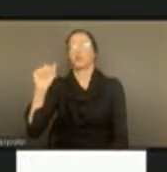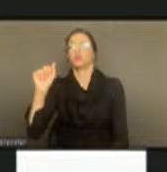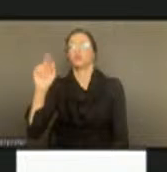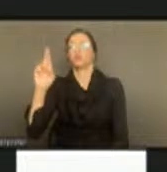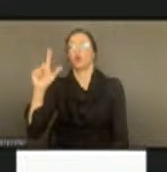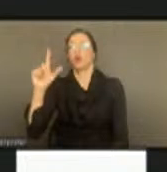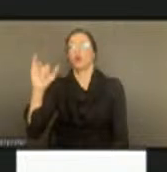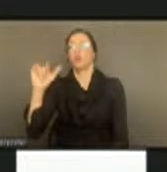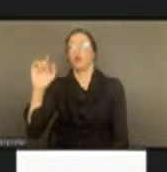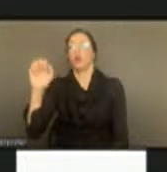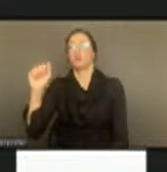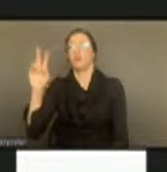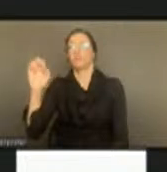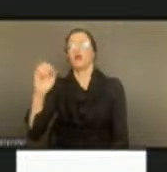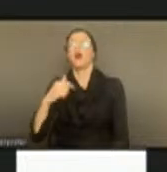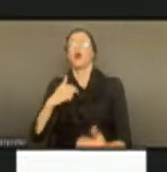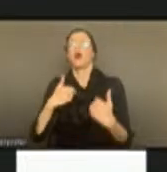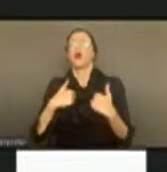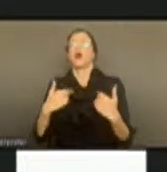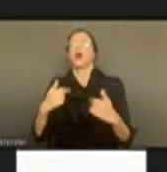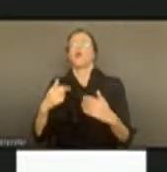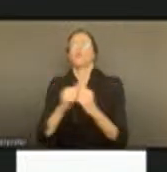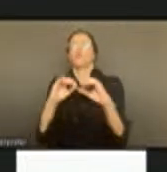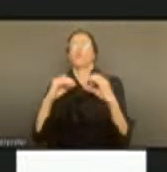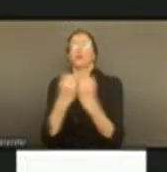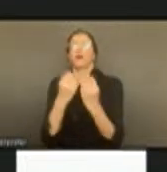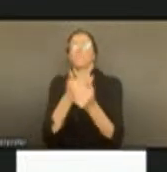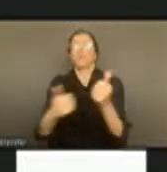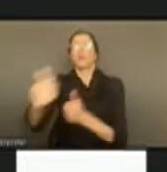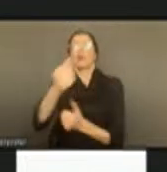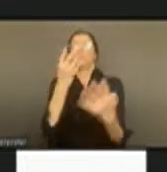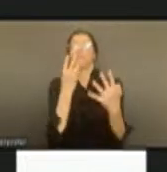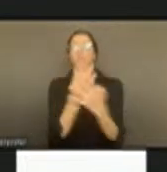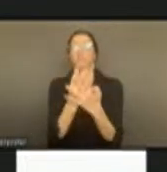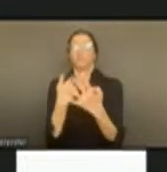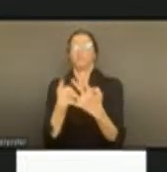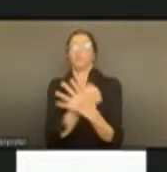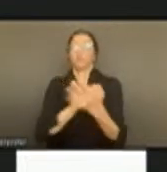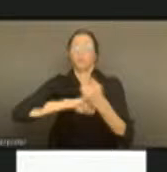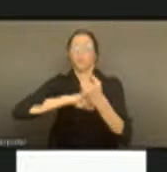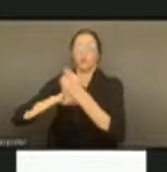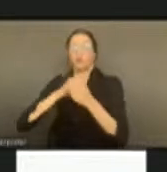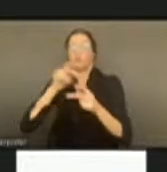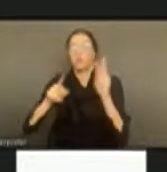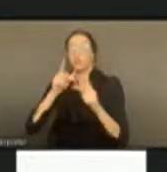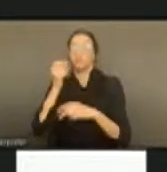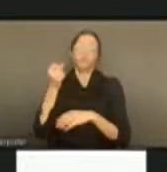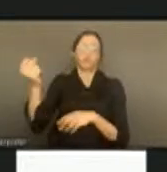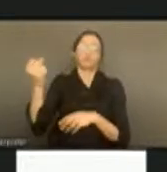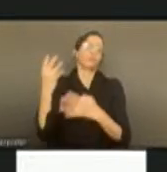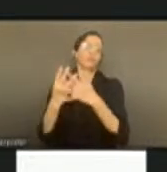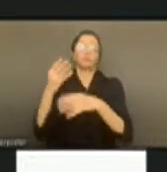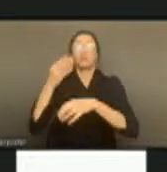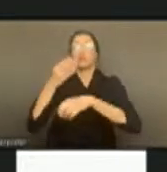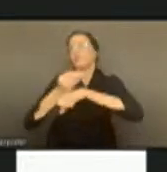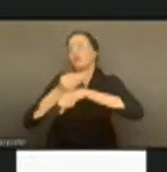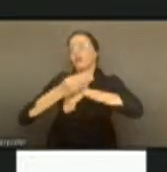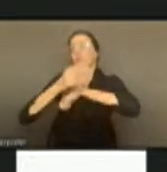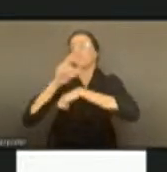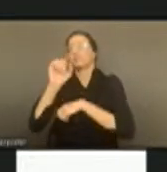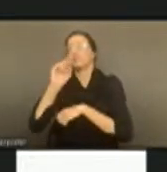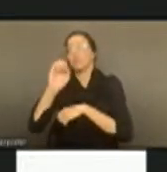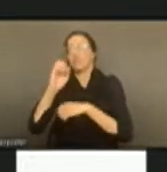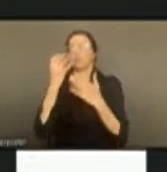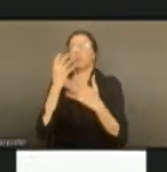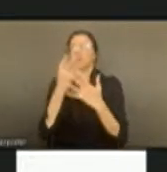builds the power of and supports people whose loved ones are incarcerated in Miami jail facilities. Our members are struggling with the cost of phone calls out of the county